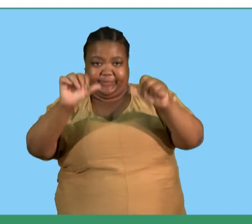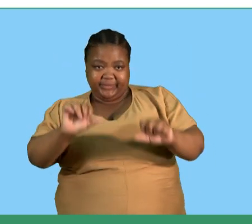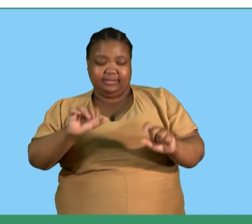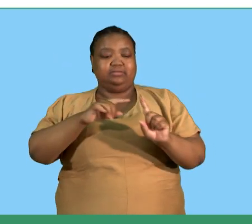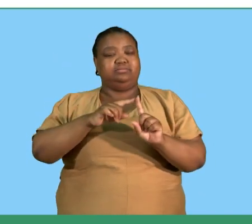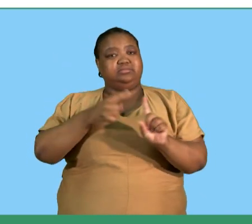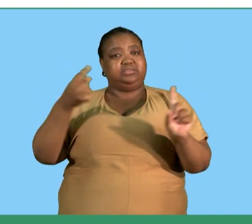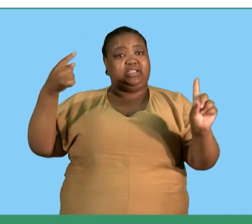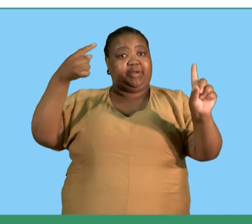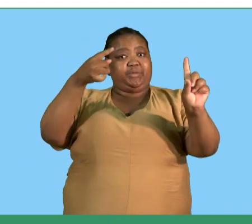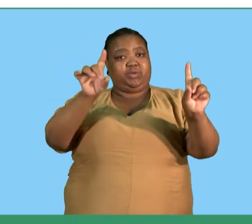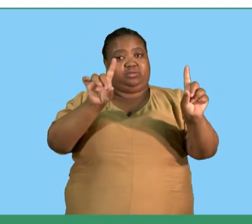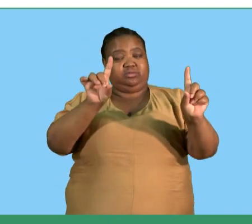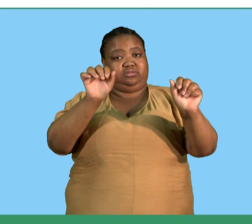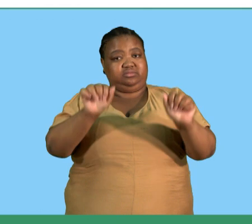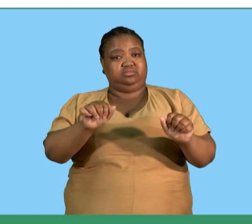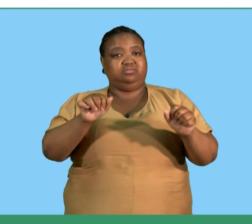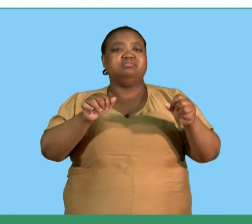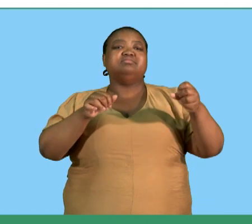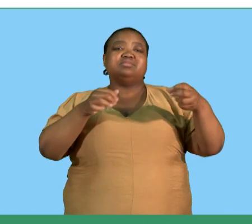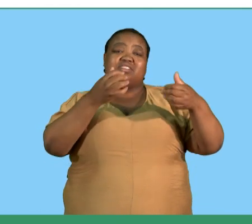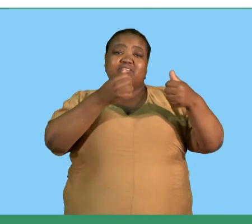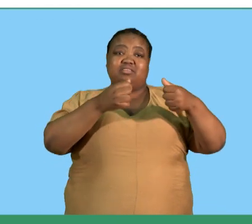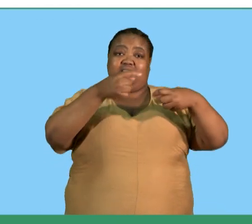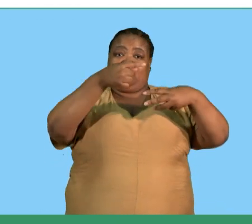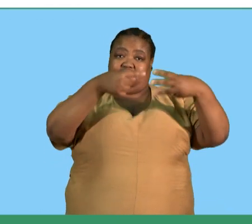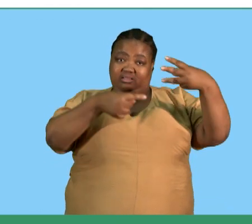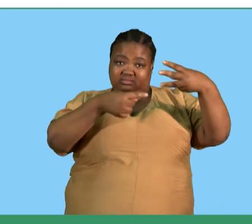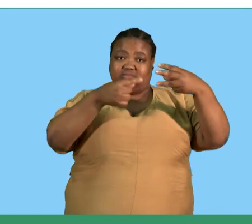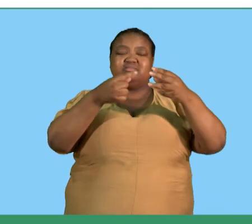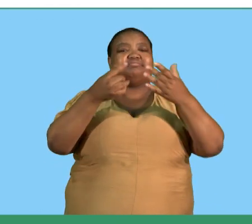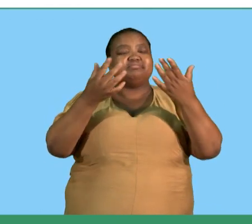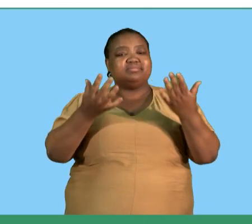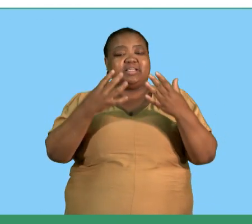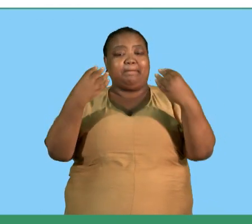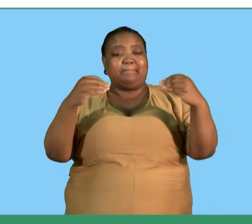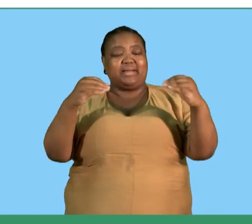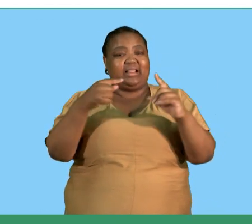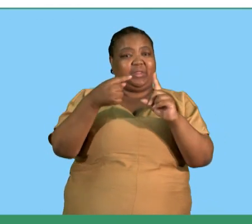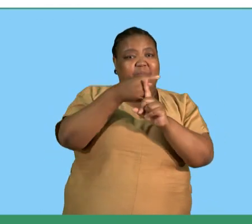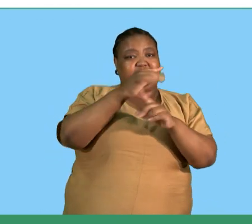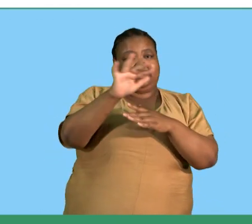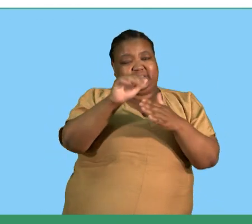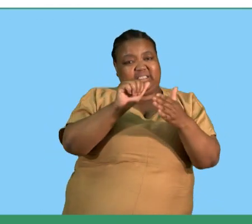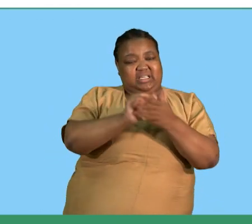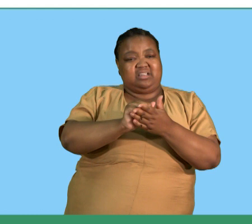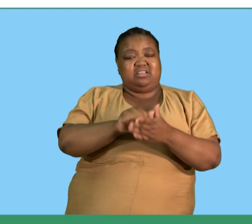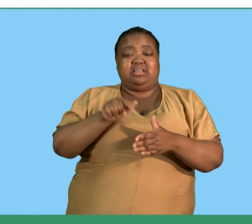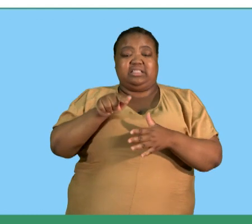be able to explain how the above mentioned types of challenges or of unethical business practices will